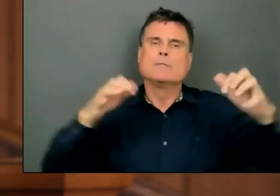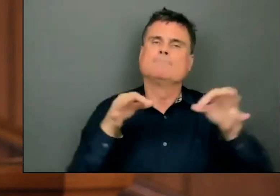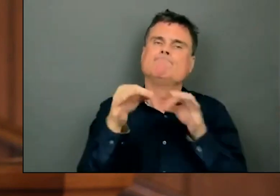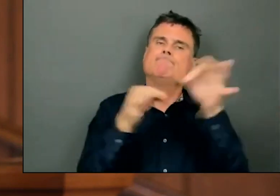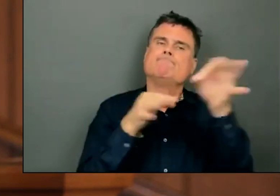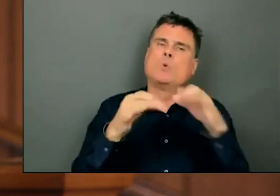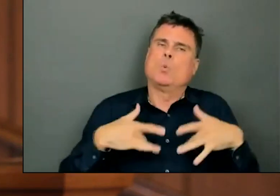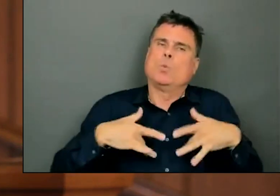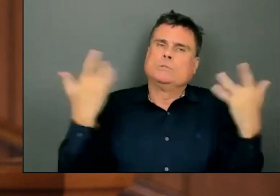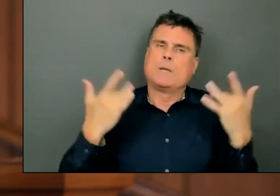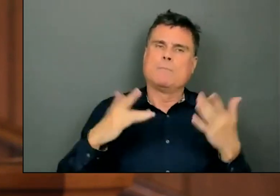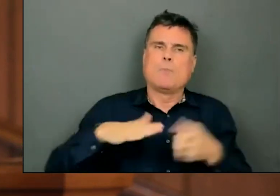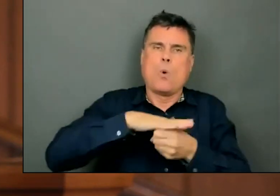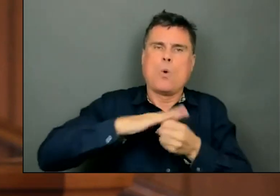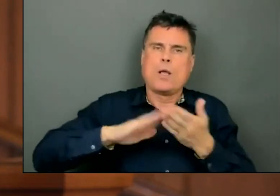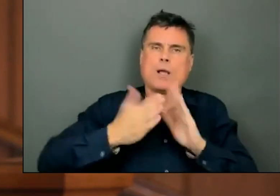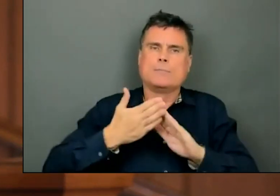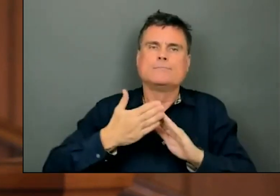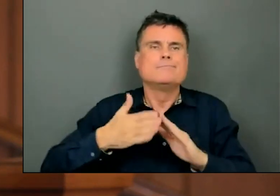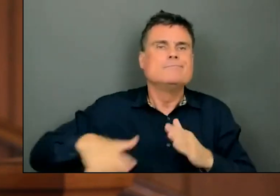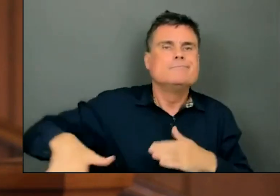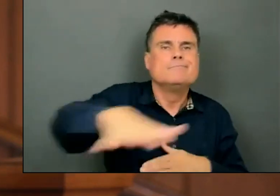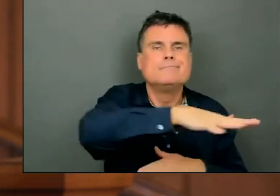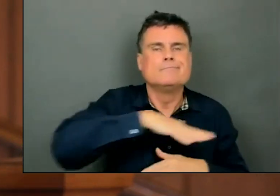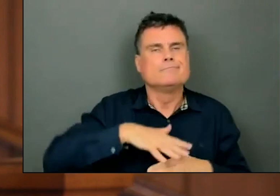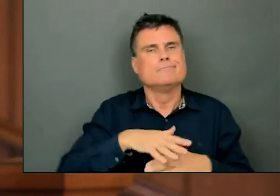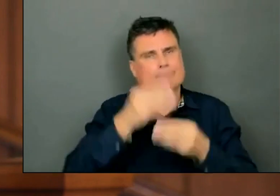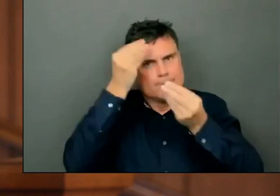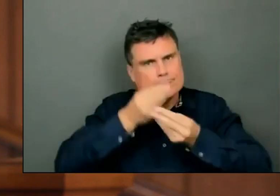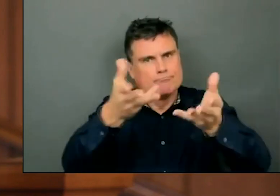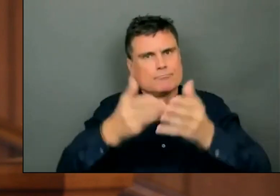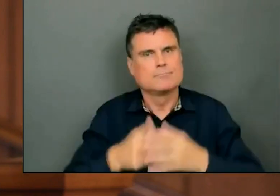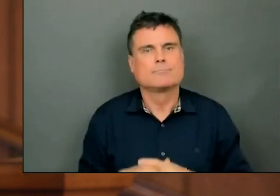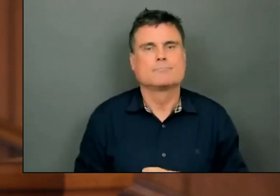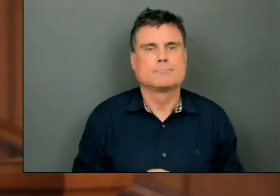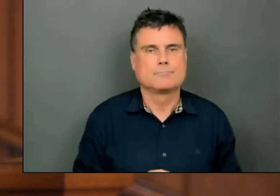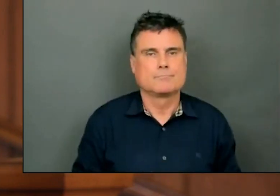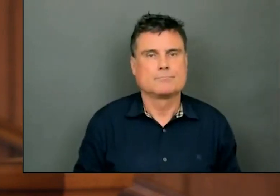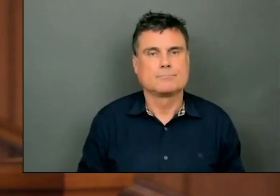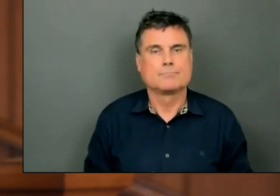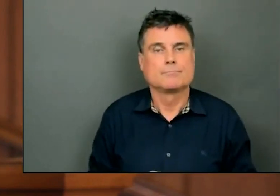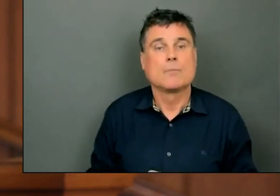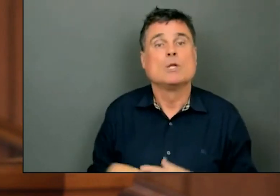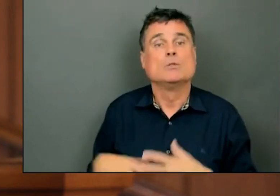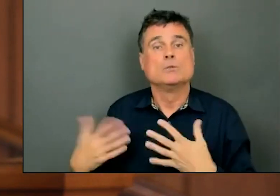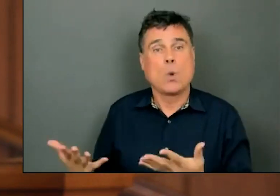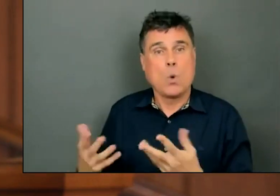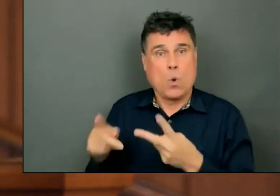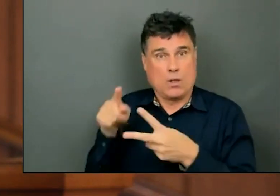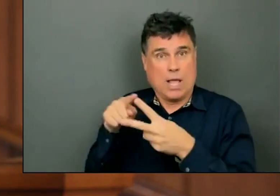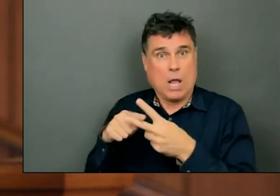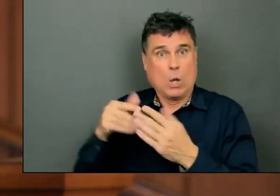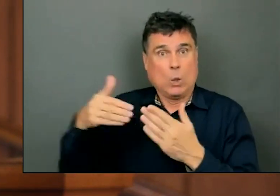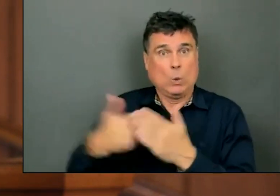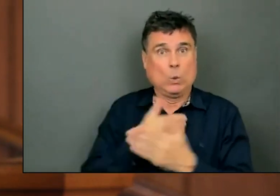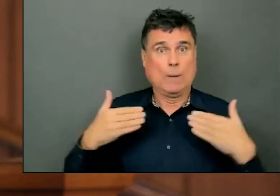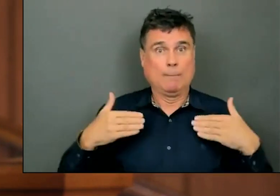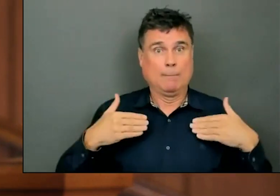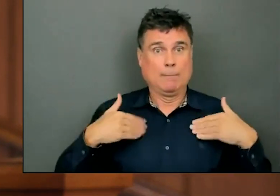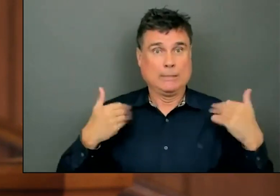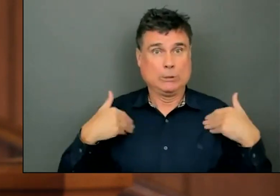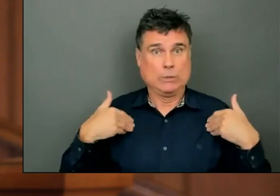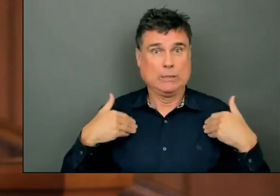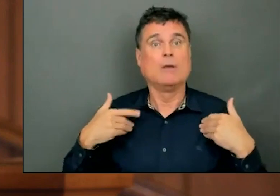and every day. We will know, of course, that the new standalone Ministry of Forests, which will continue to be overseen by Minister